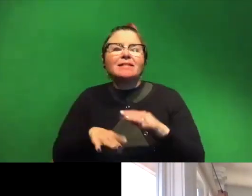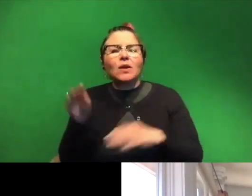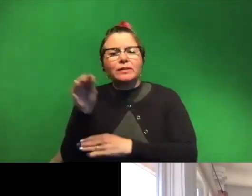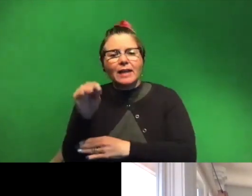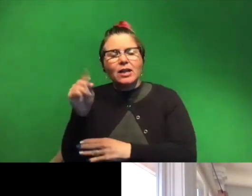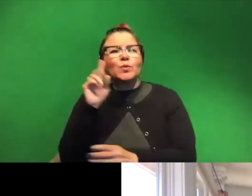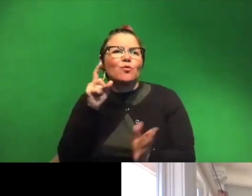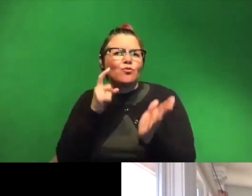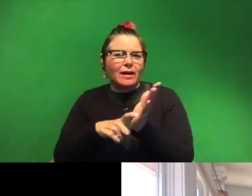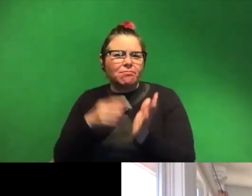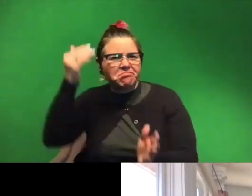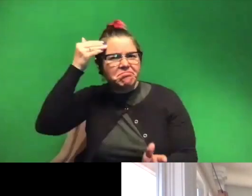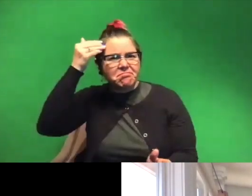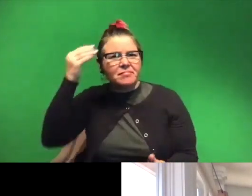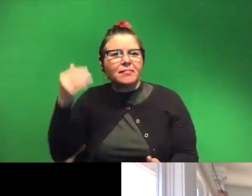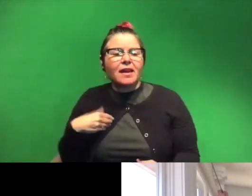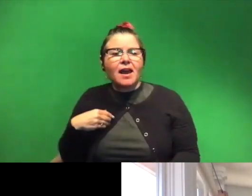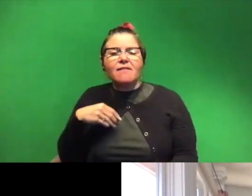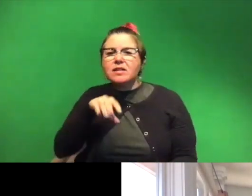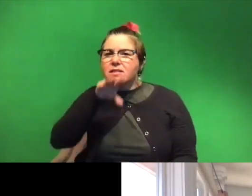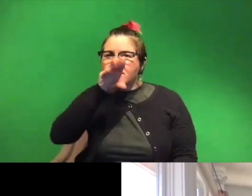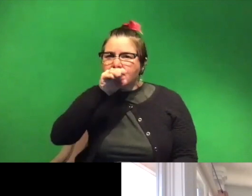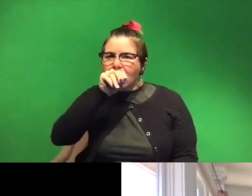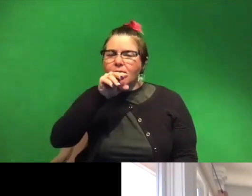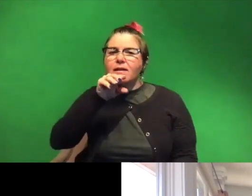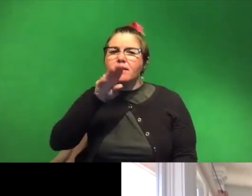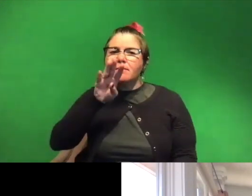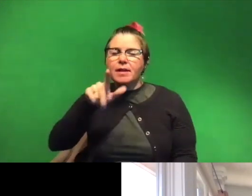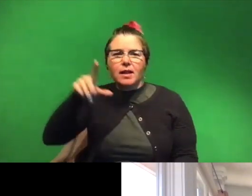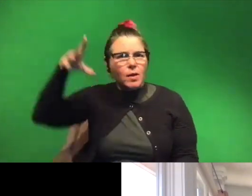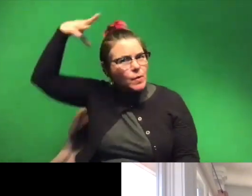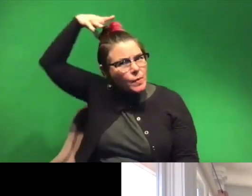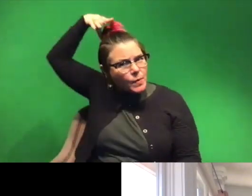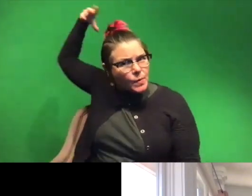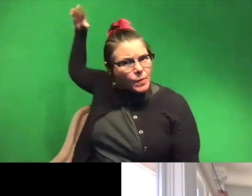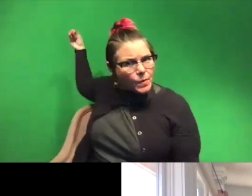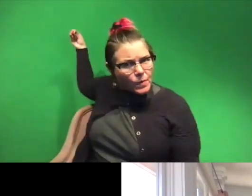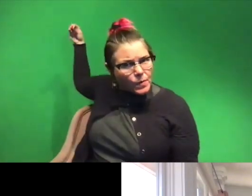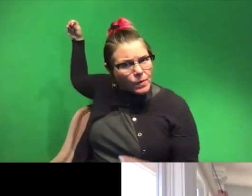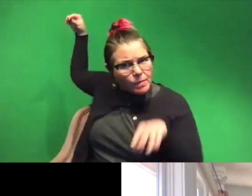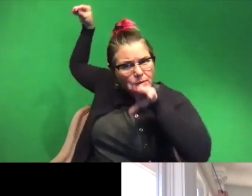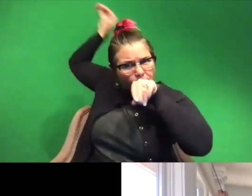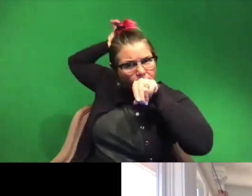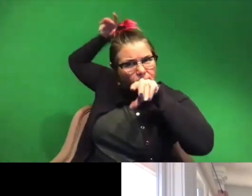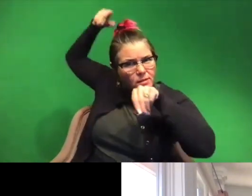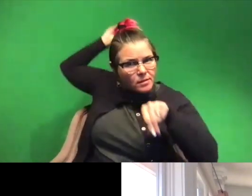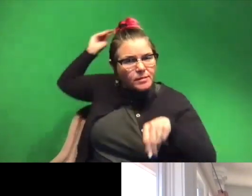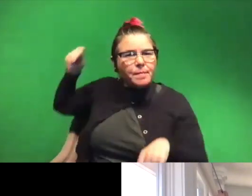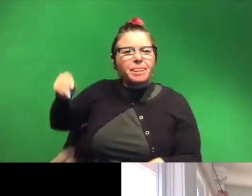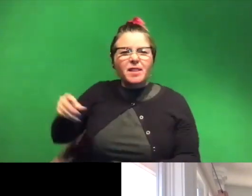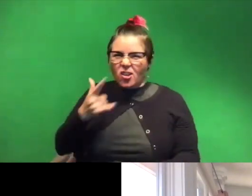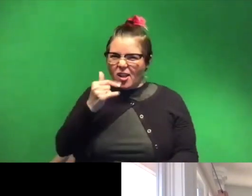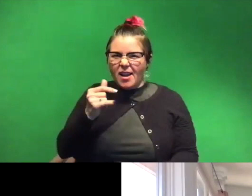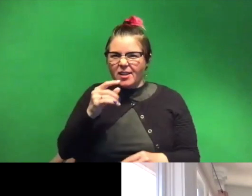would recognize them. They have like duck bills, and they've got the big horn-looking thing, like a trumpet,